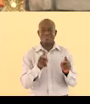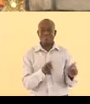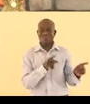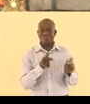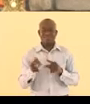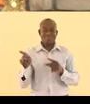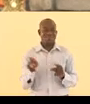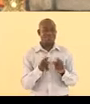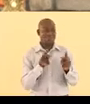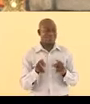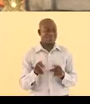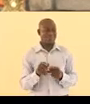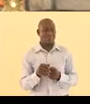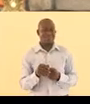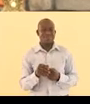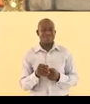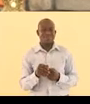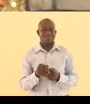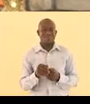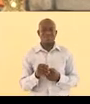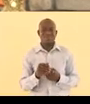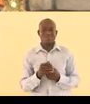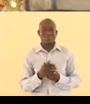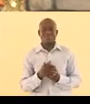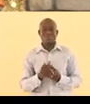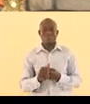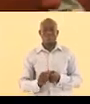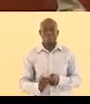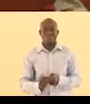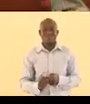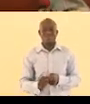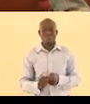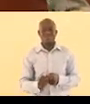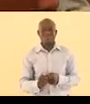that whatever it's like, these are chop chop clerics.